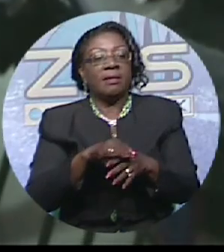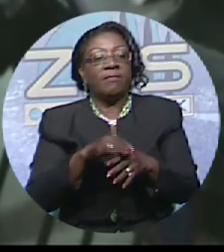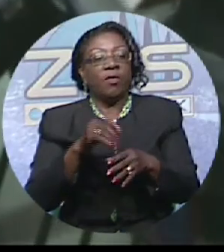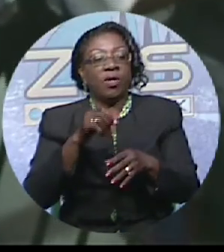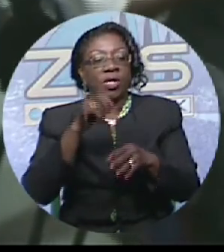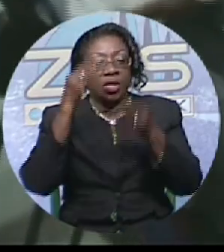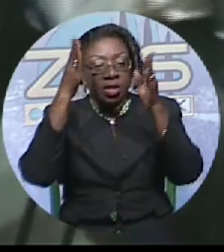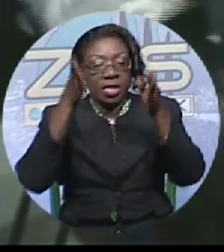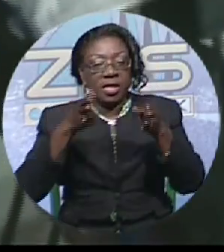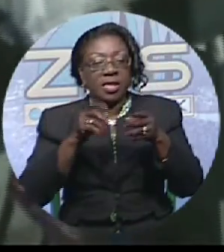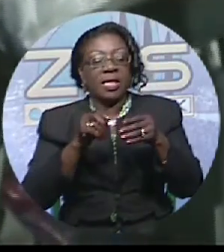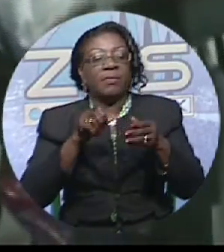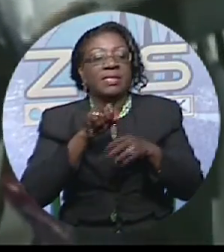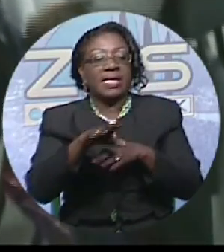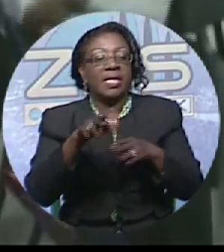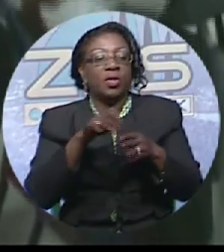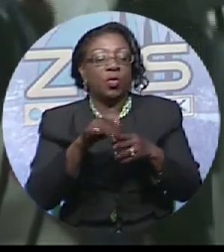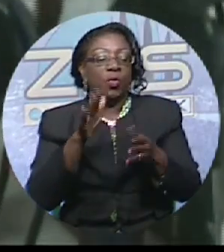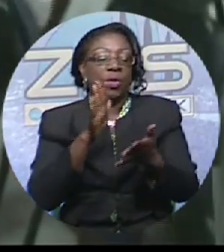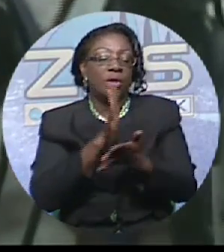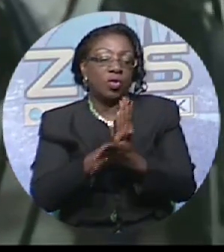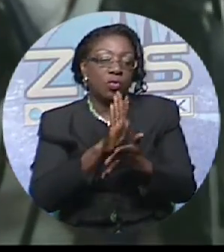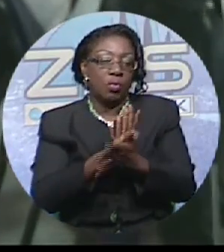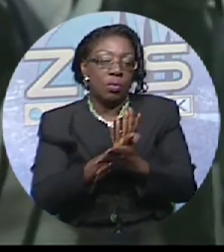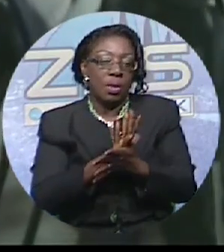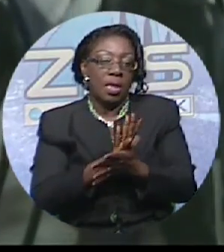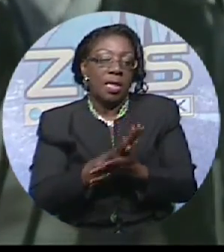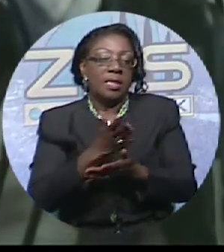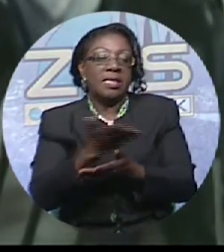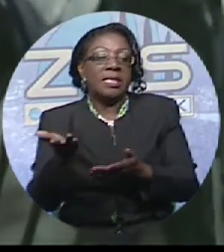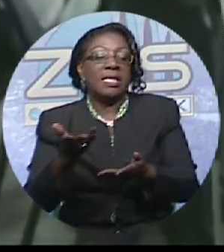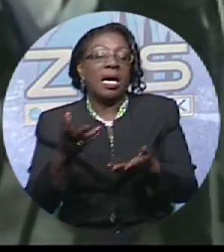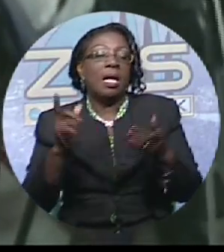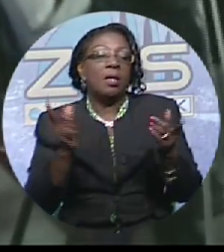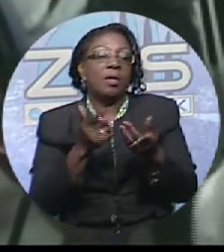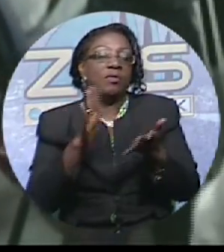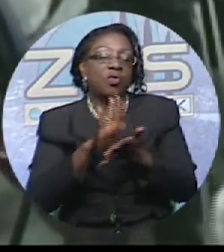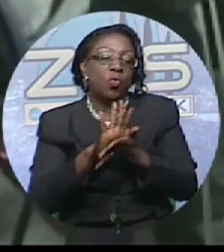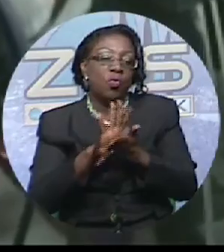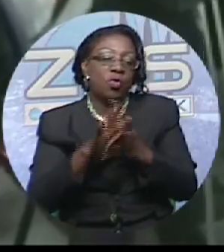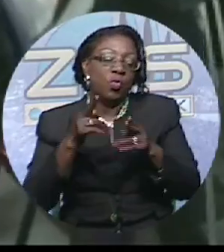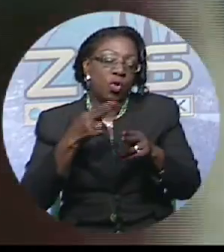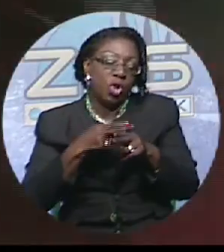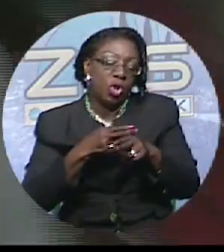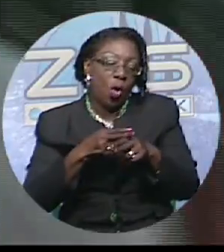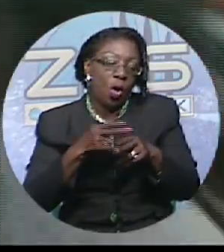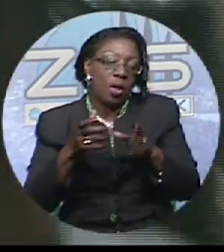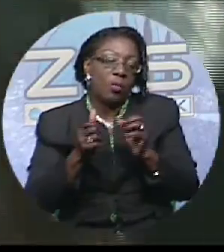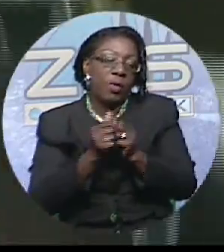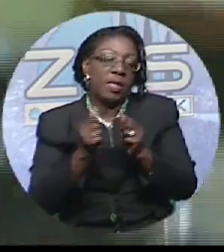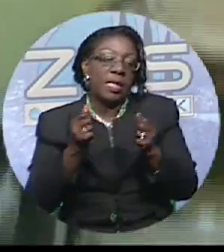number of teacher shortages in various districts, but education officials have to wait for new teachers